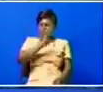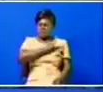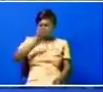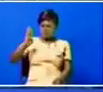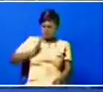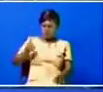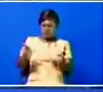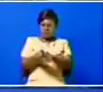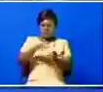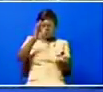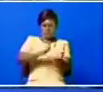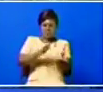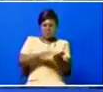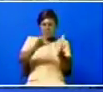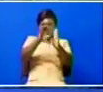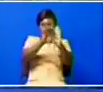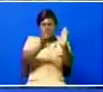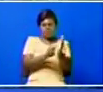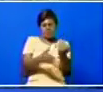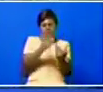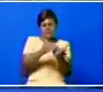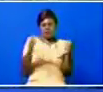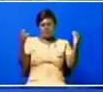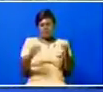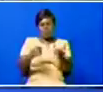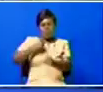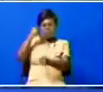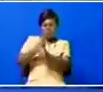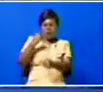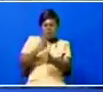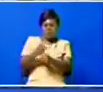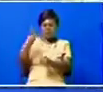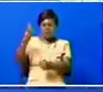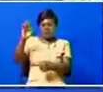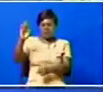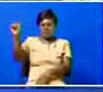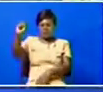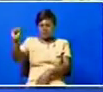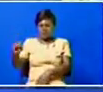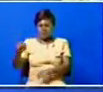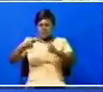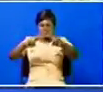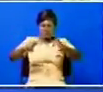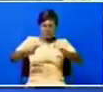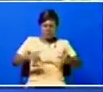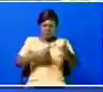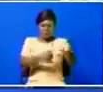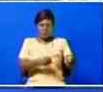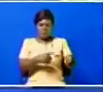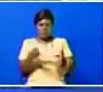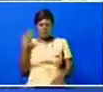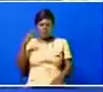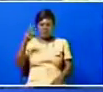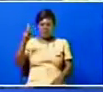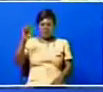also recommends the constitution of a caretaker team to perform the functions of the KFS, investigations and prosecution of former